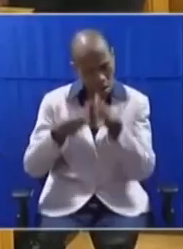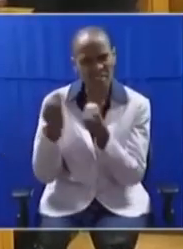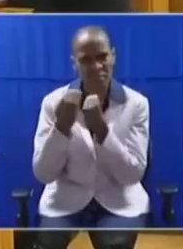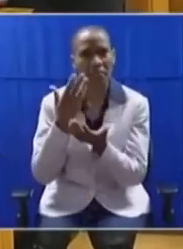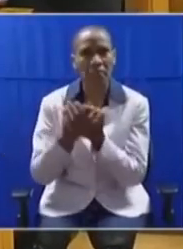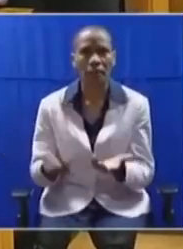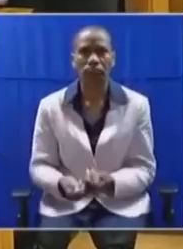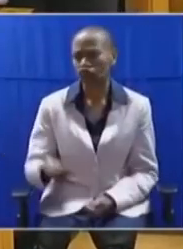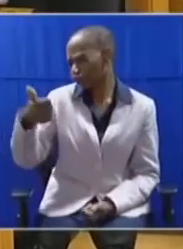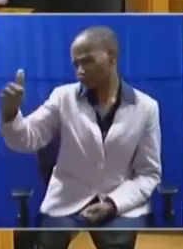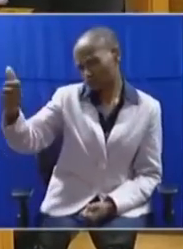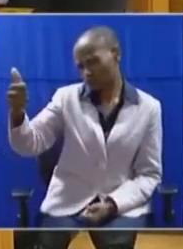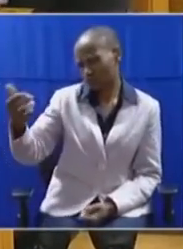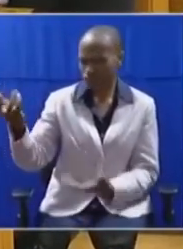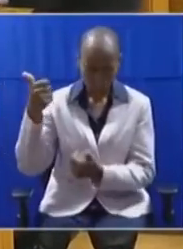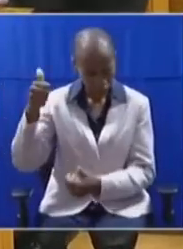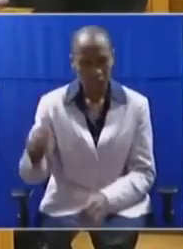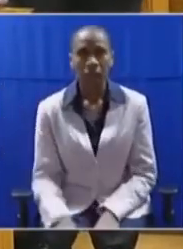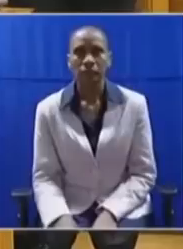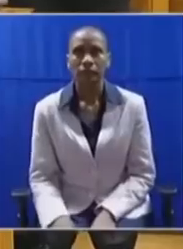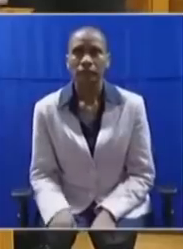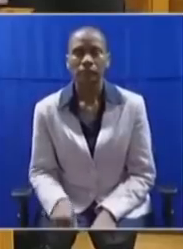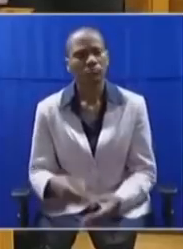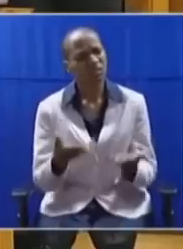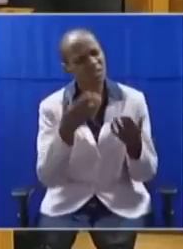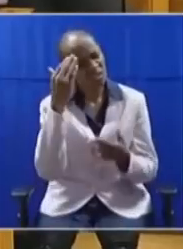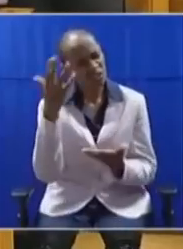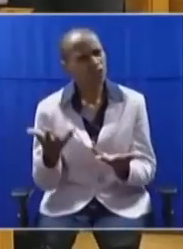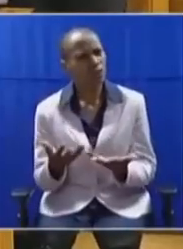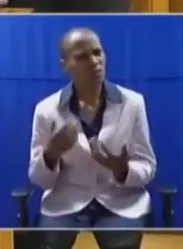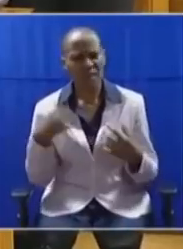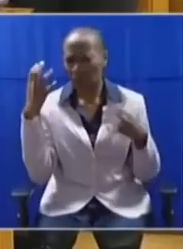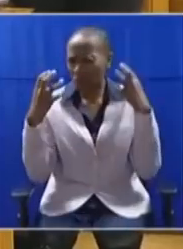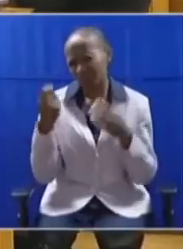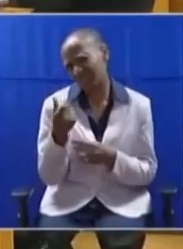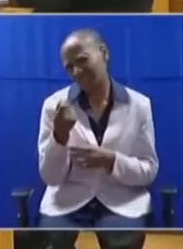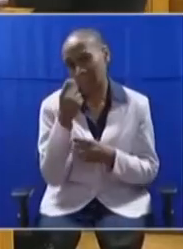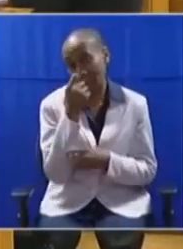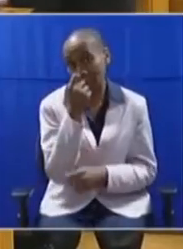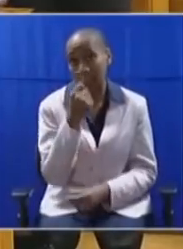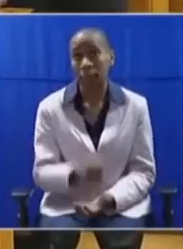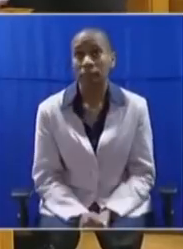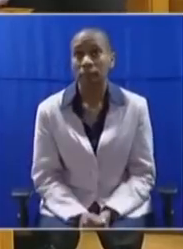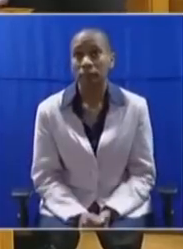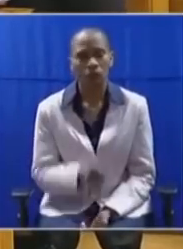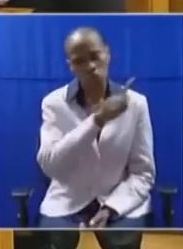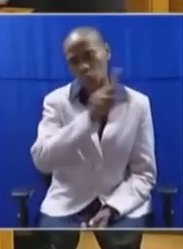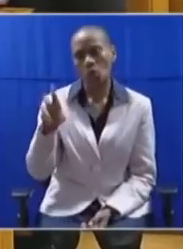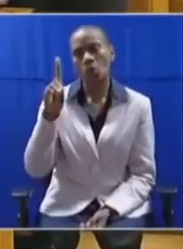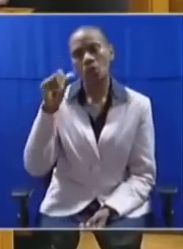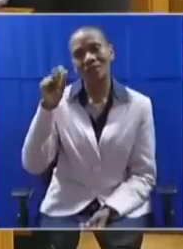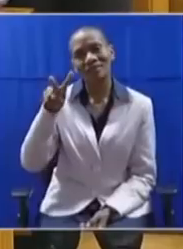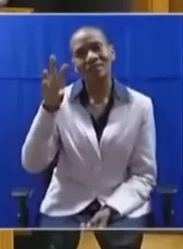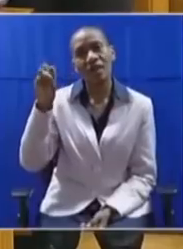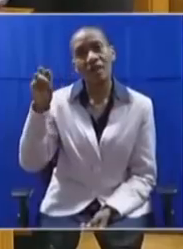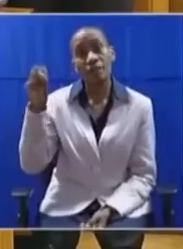Dream on, dream on. But you know, Mr. President, there is something that does confuse me. You go to Davos, you tell the people